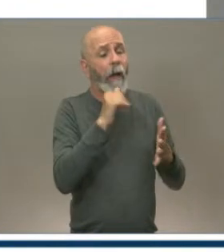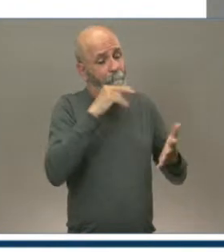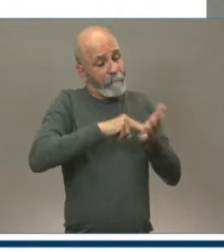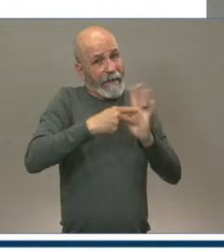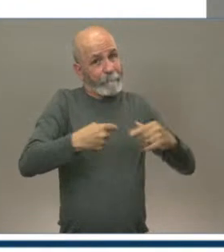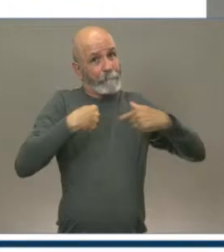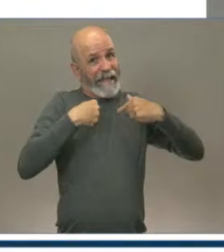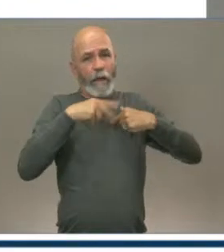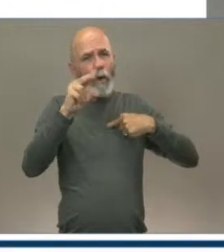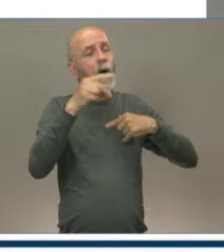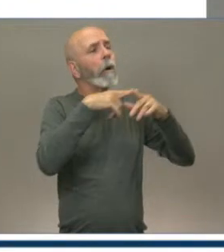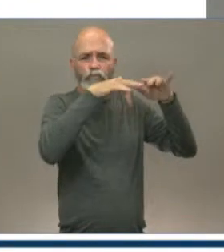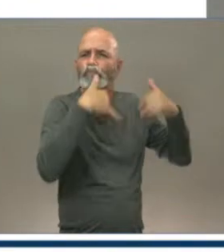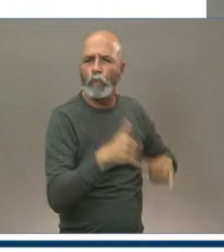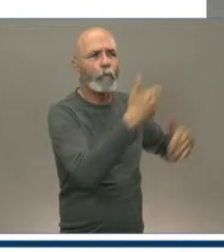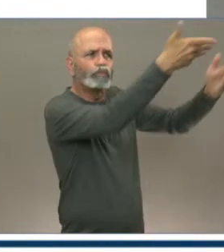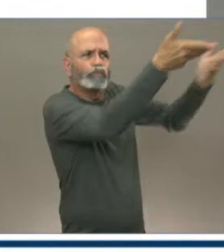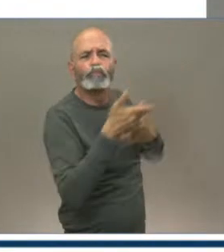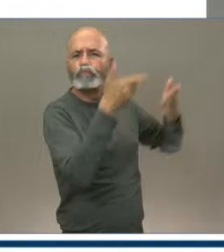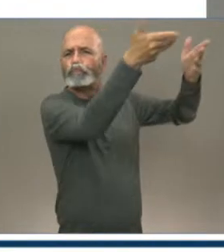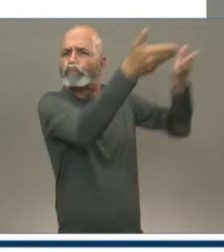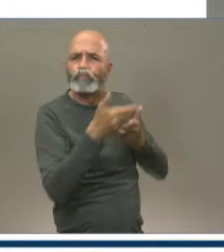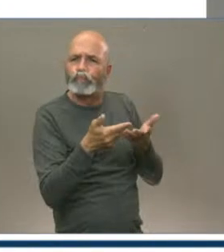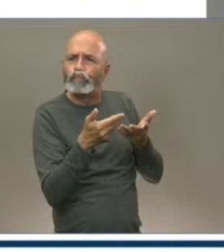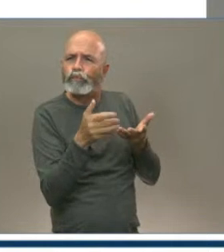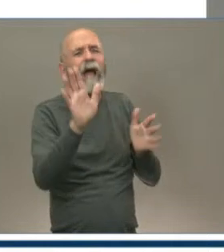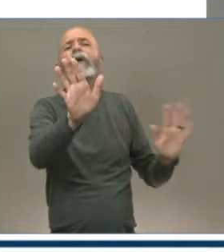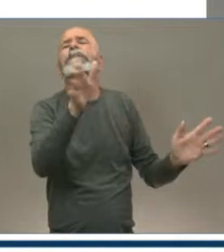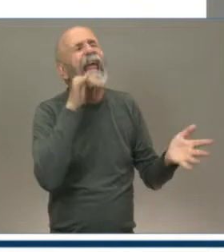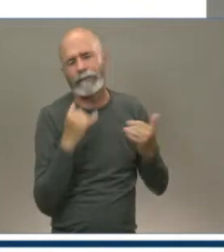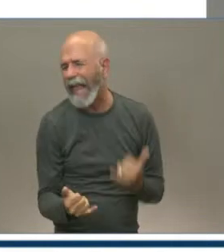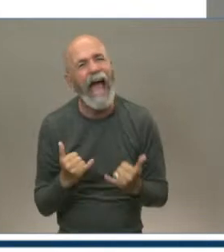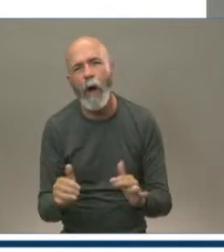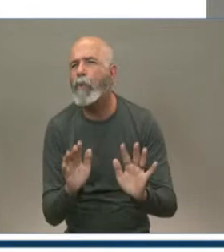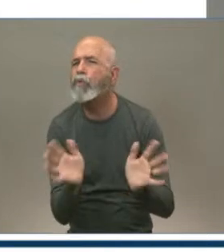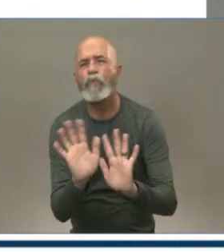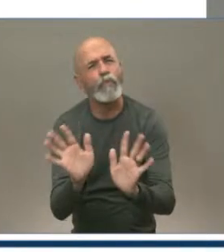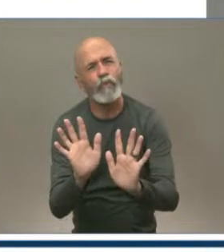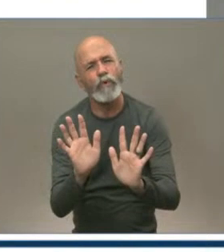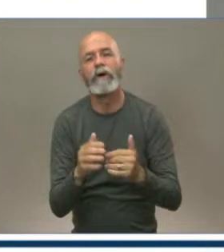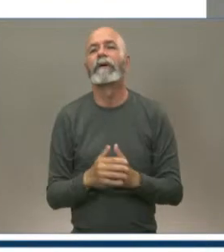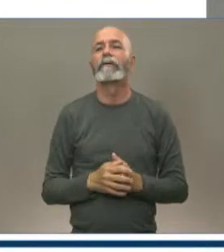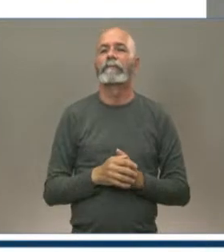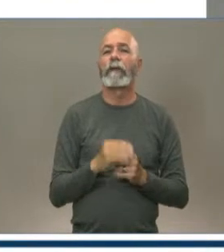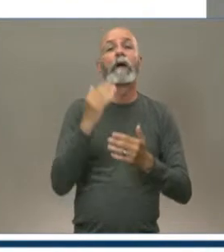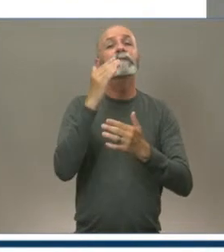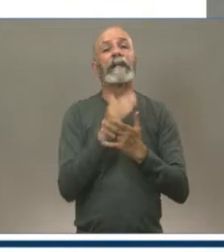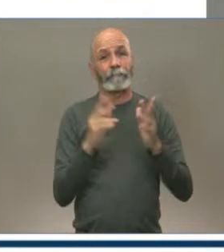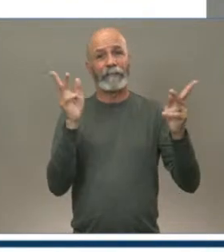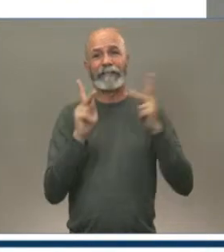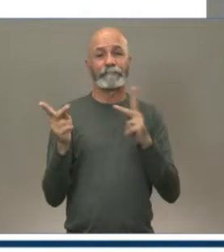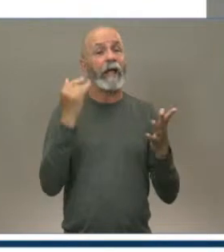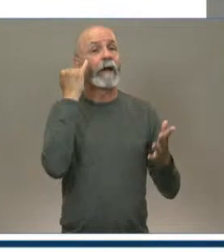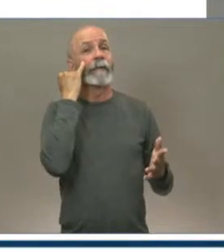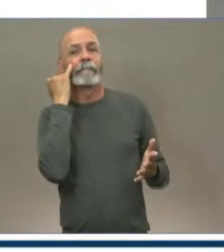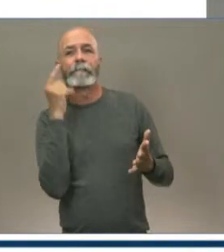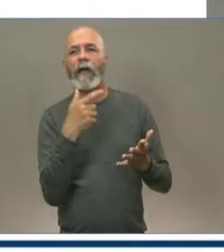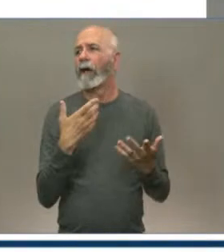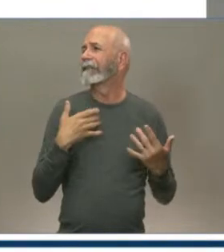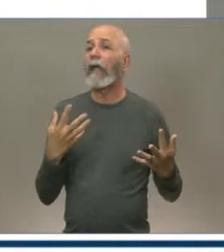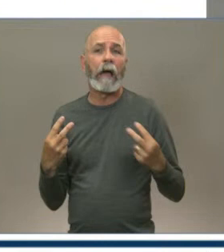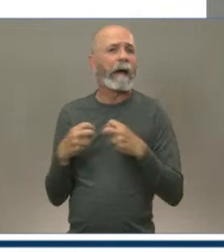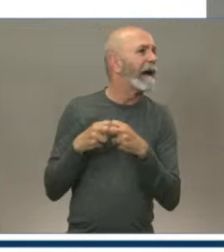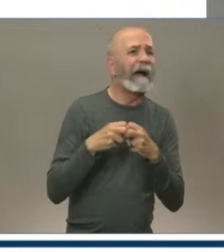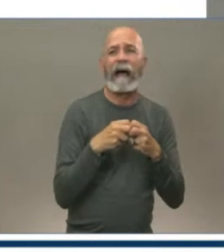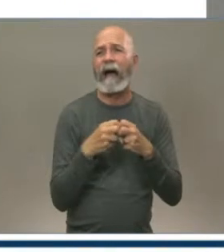just not right now. However, we know that some people may need to be here right now. So